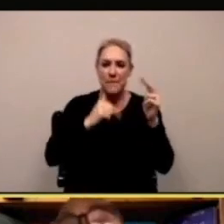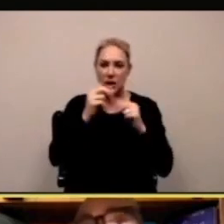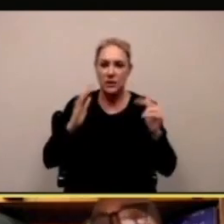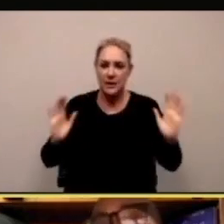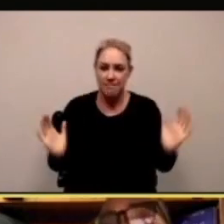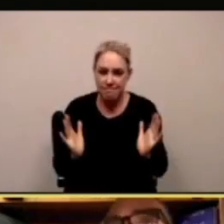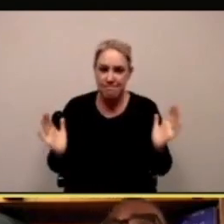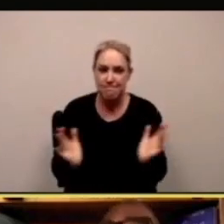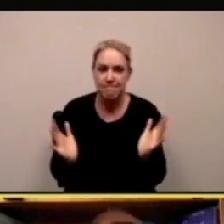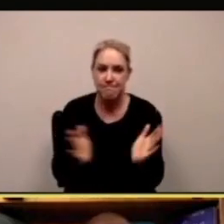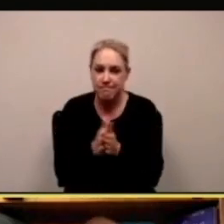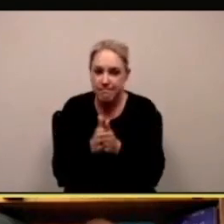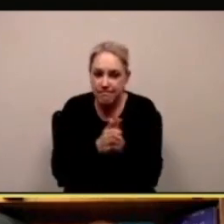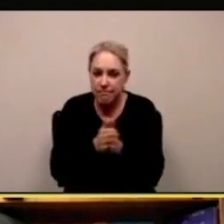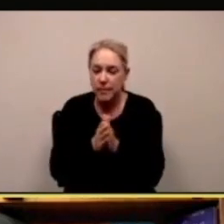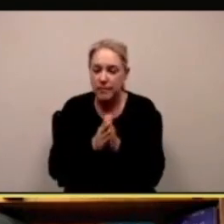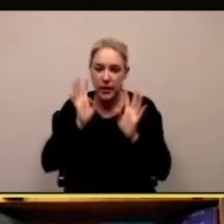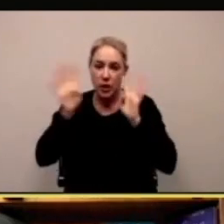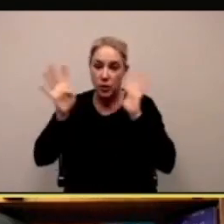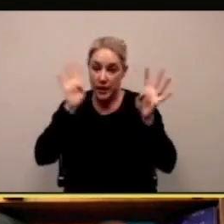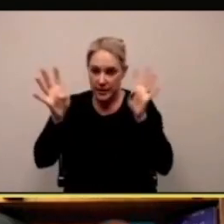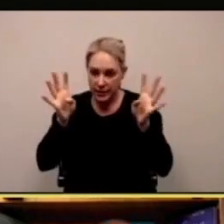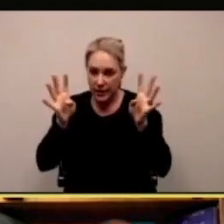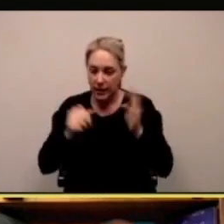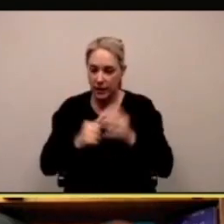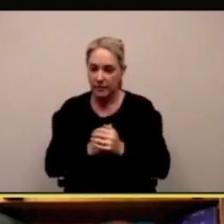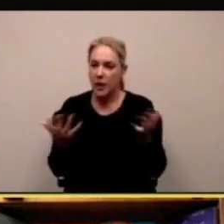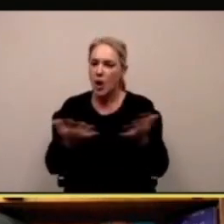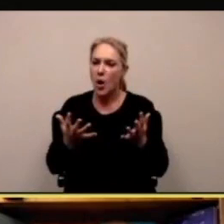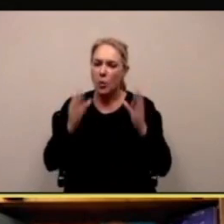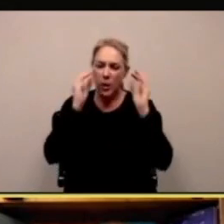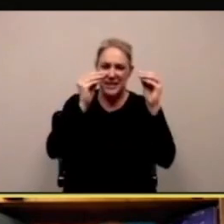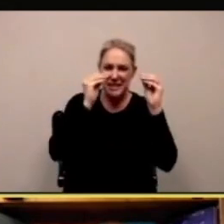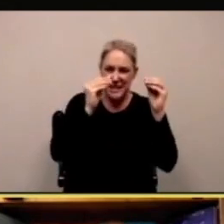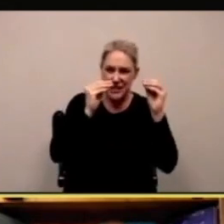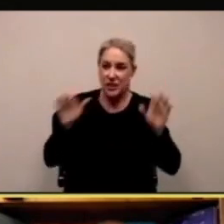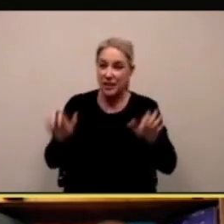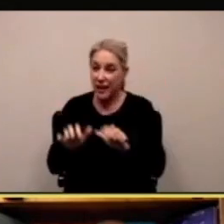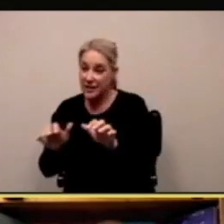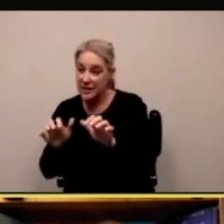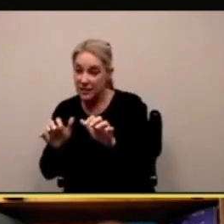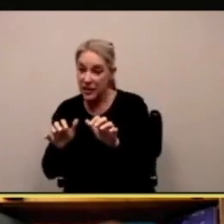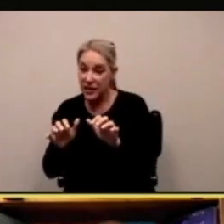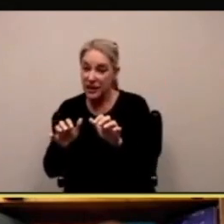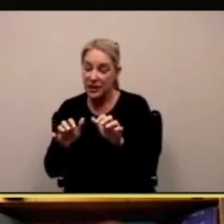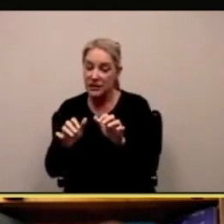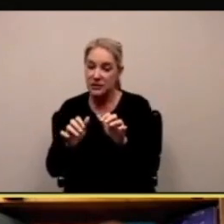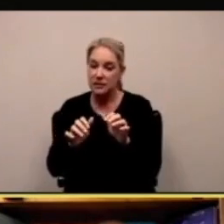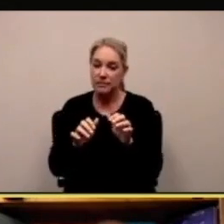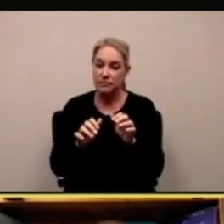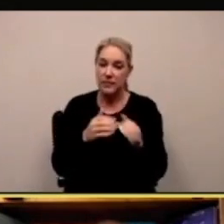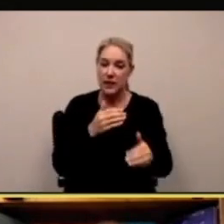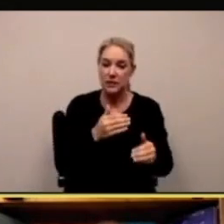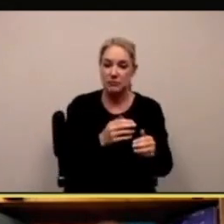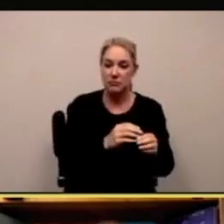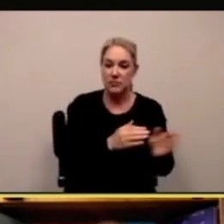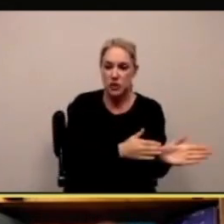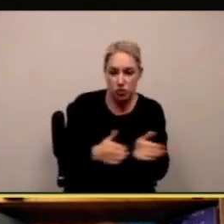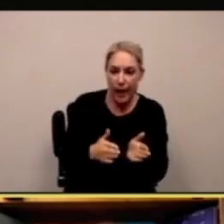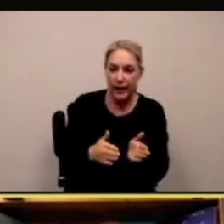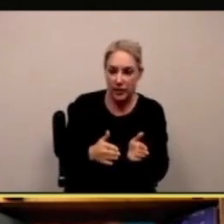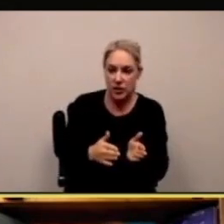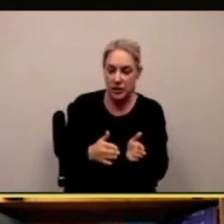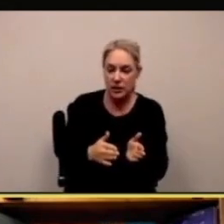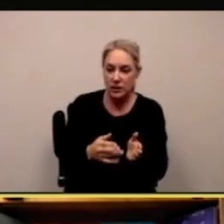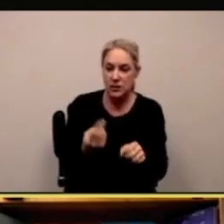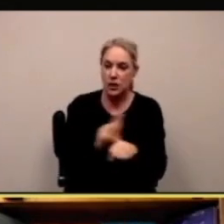of creativity, what teaching activity strategies can we use to keep these high levels